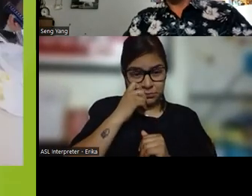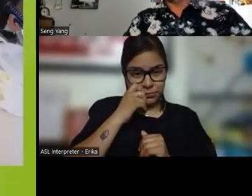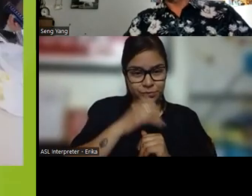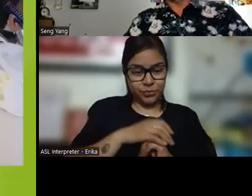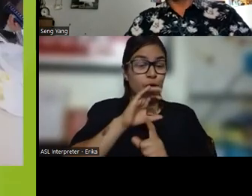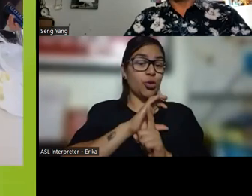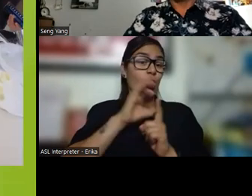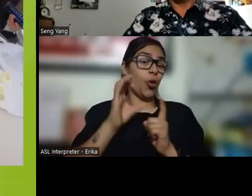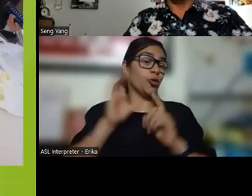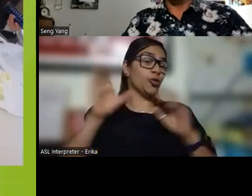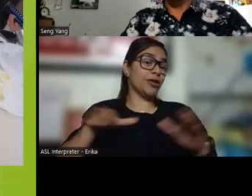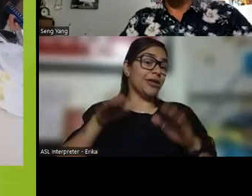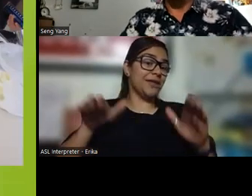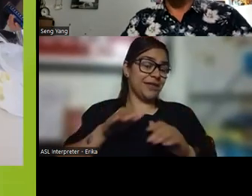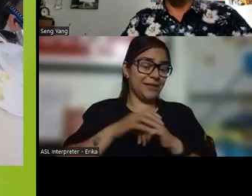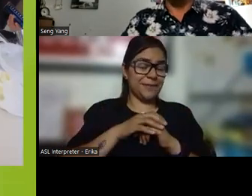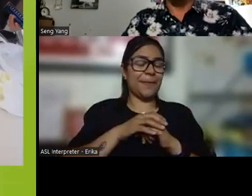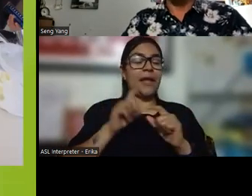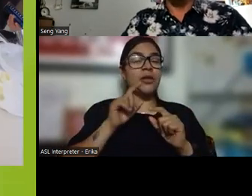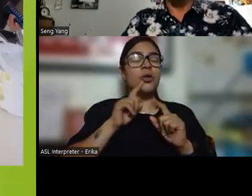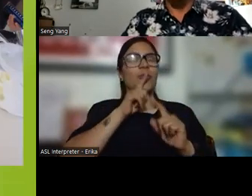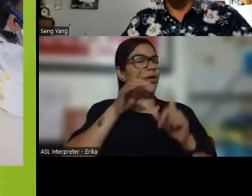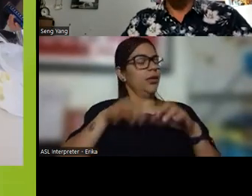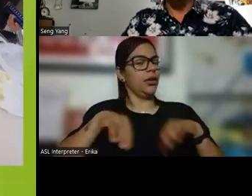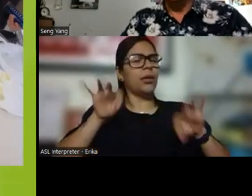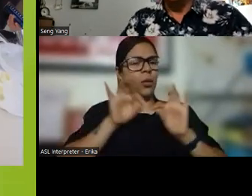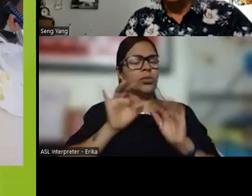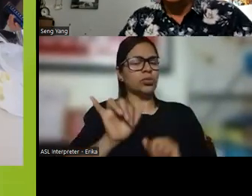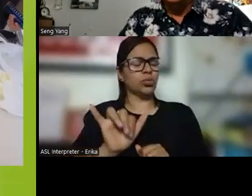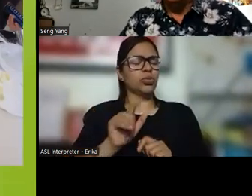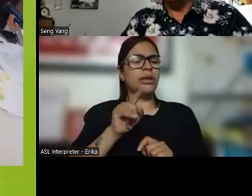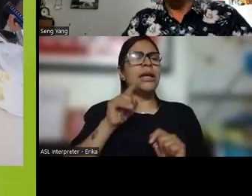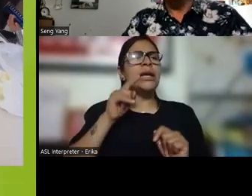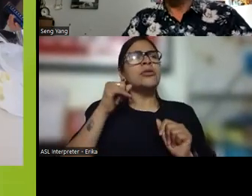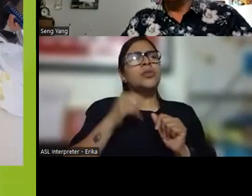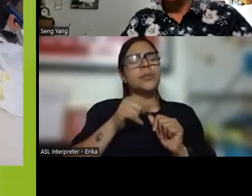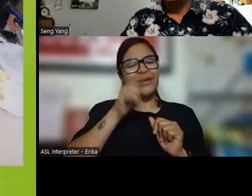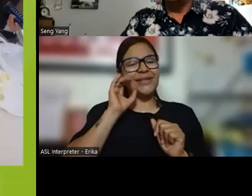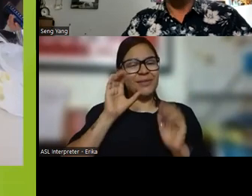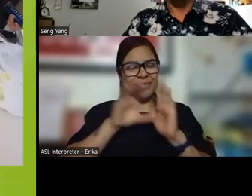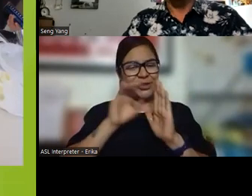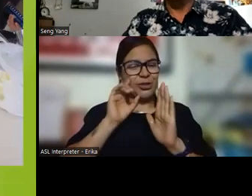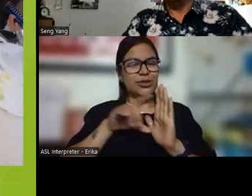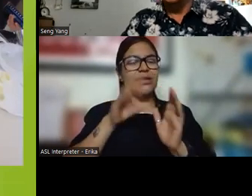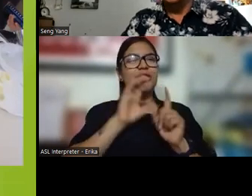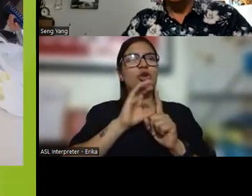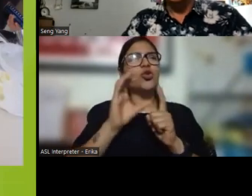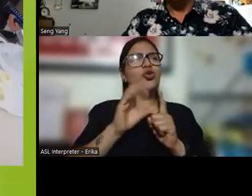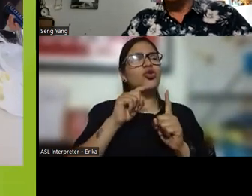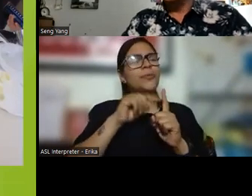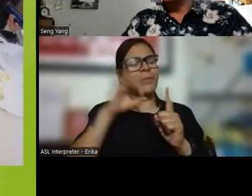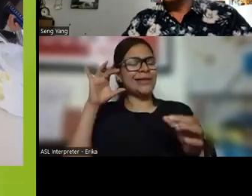Cultural activity is important too, because this is a cultural activity. You see the custom, which is the